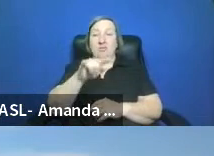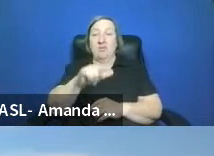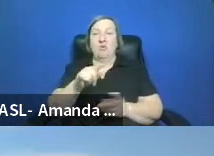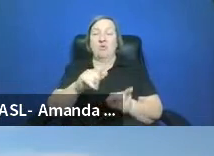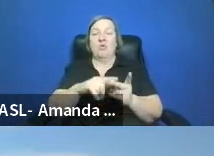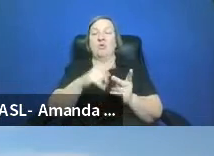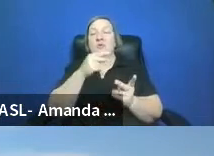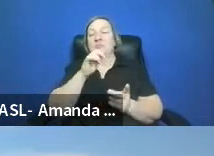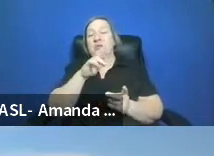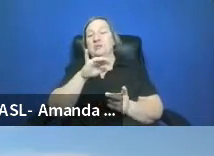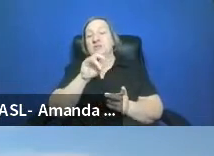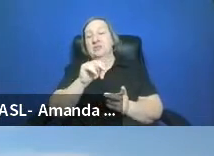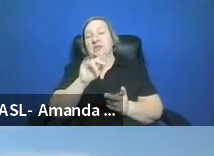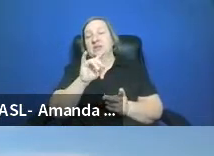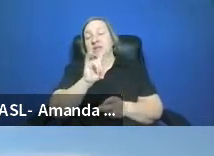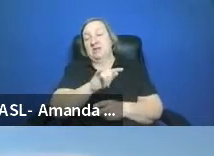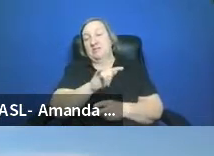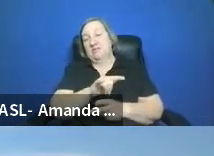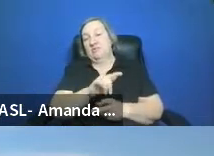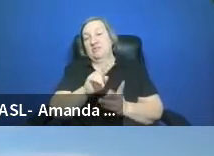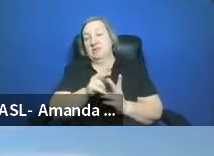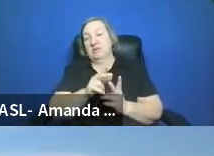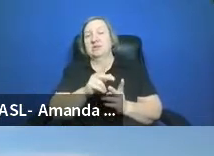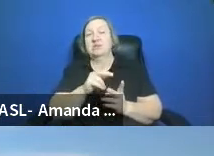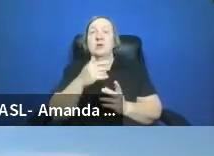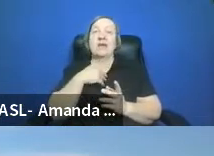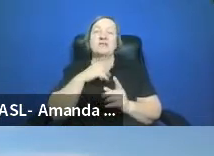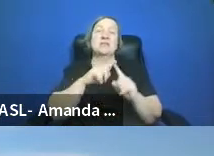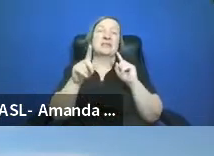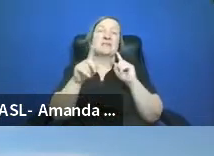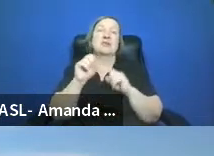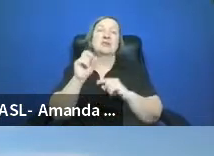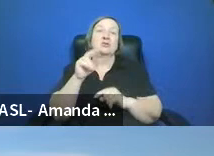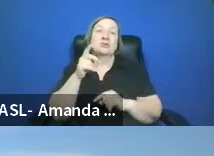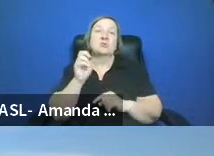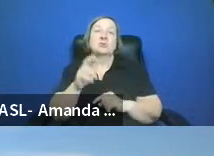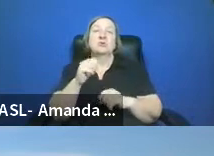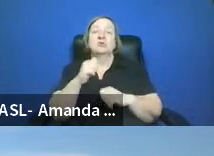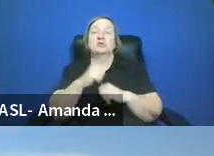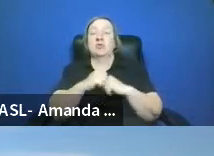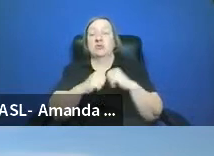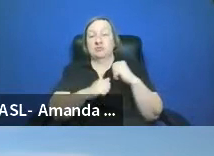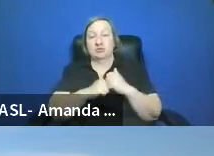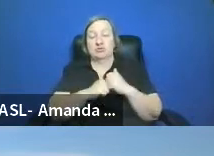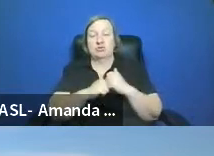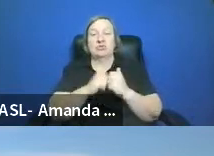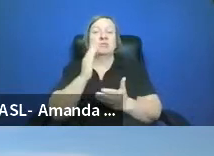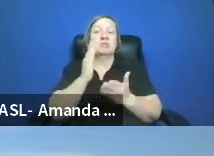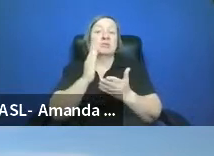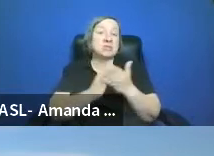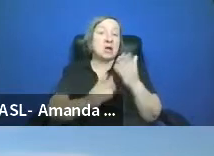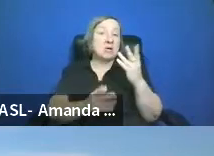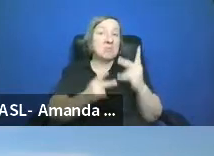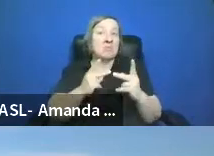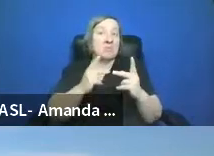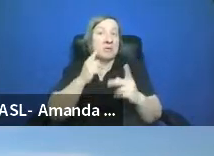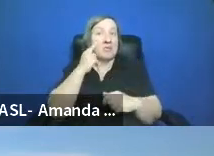Pearson Airfield. So it allows us to have a different superstructure that some may view as more